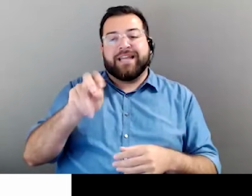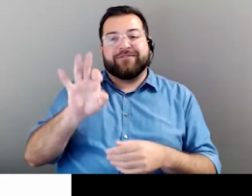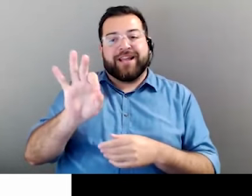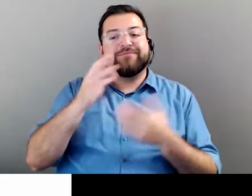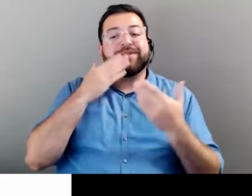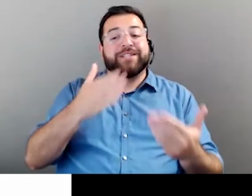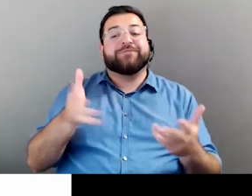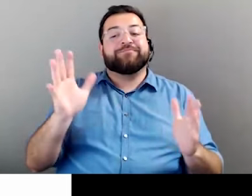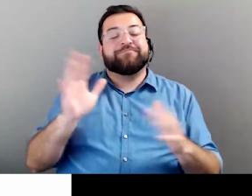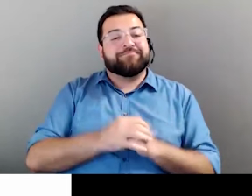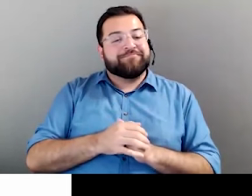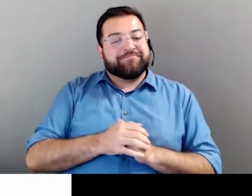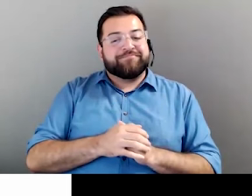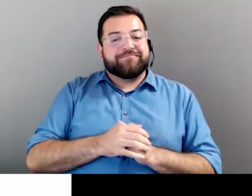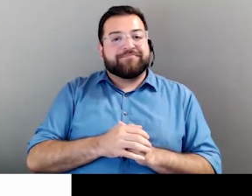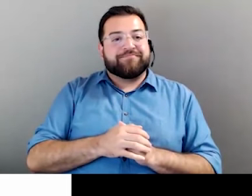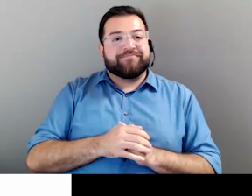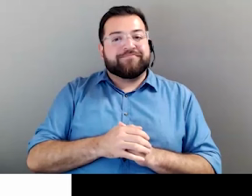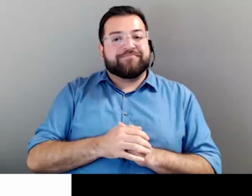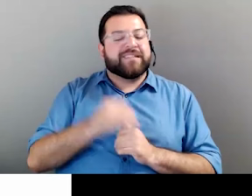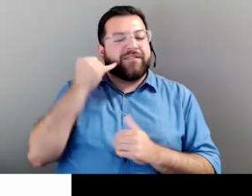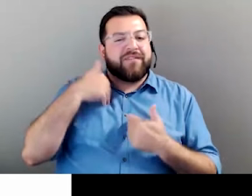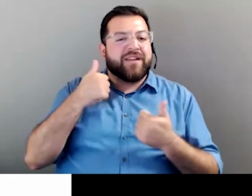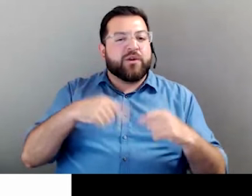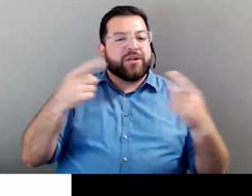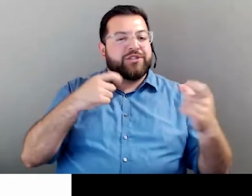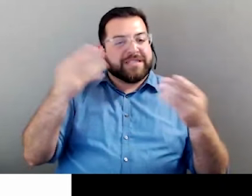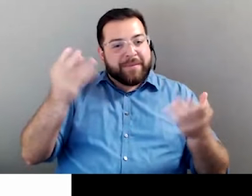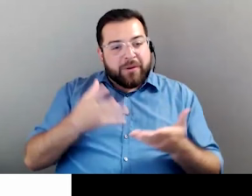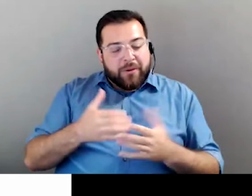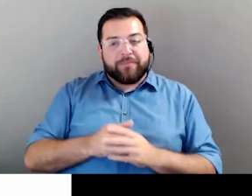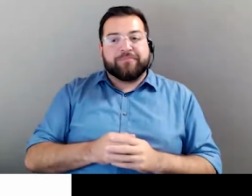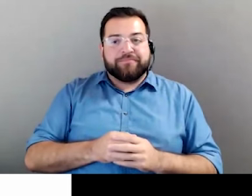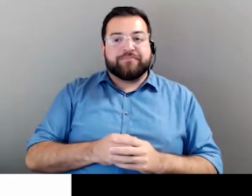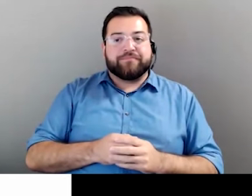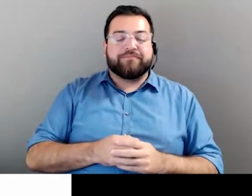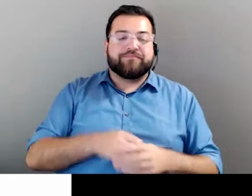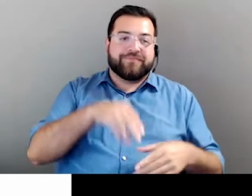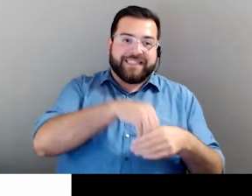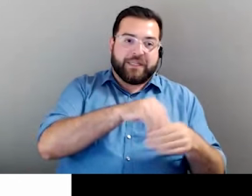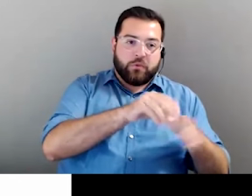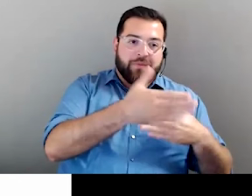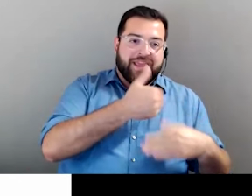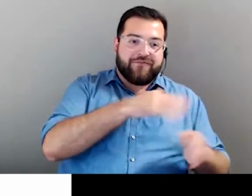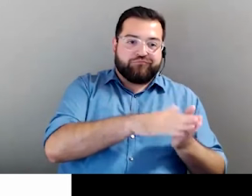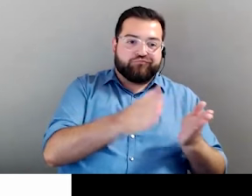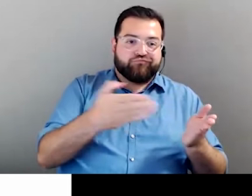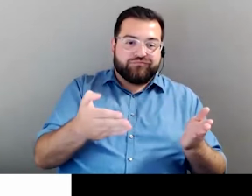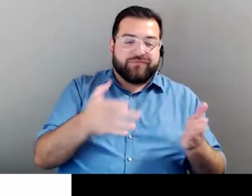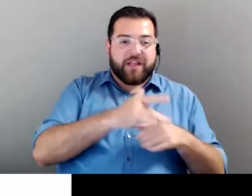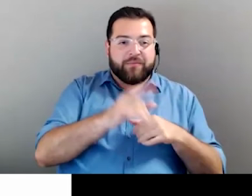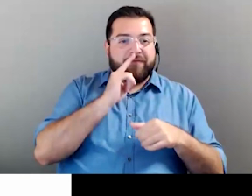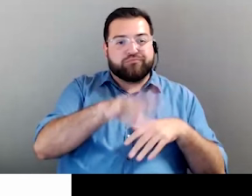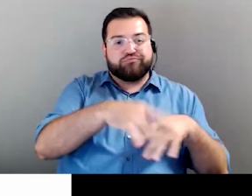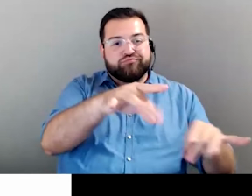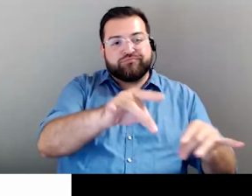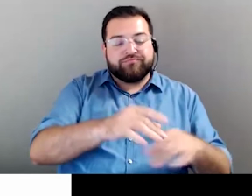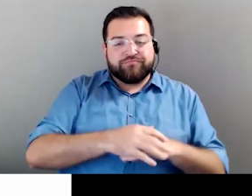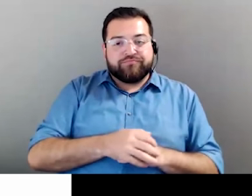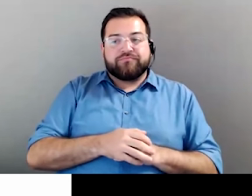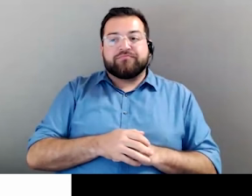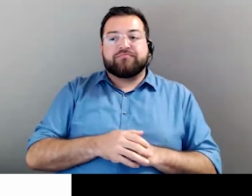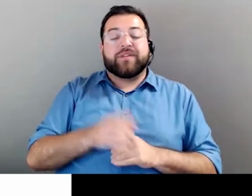yeah, let me know if you have any questions. There's brochures in the back as well. My contact information on there. And Christine Phillips is the district Title IX